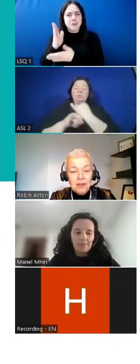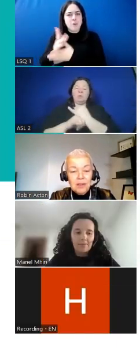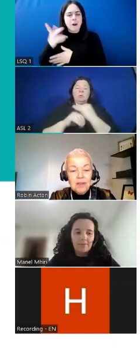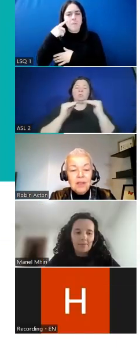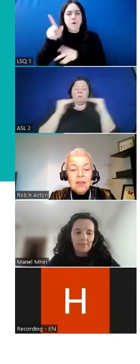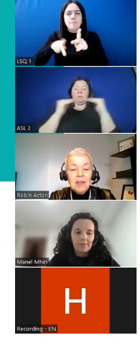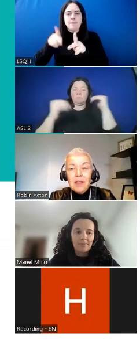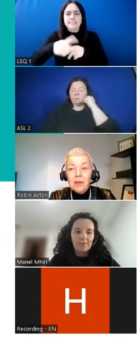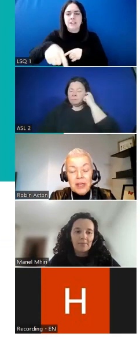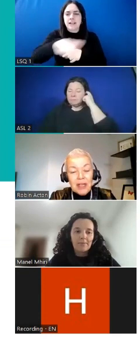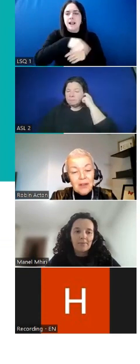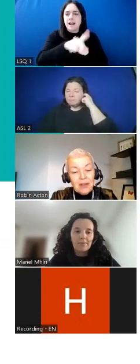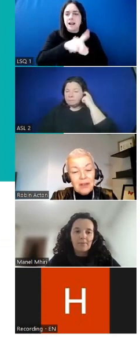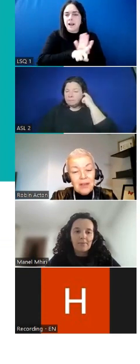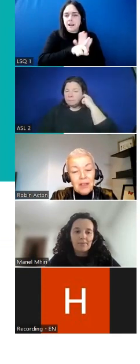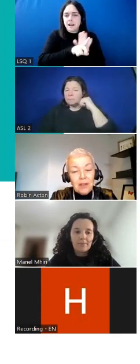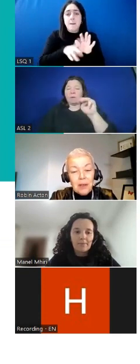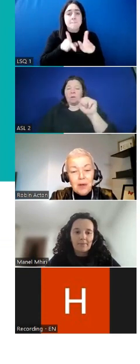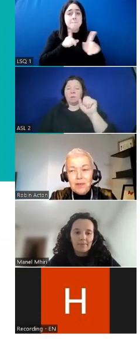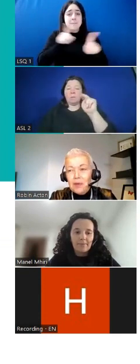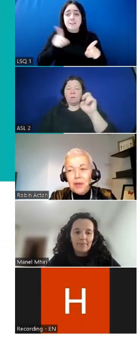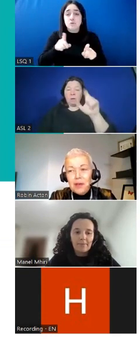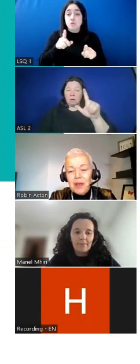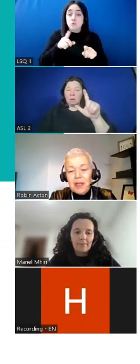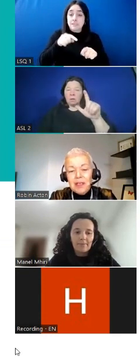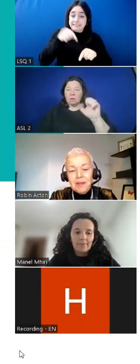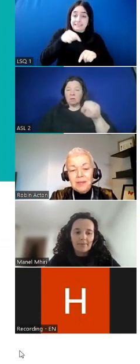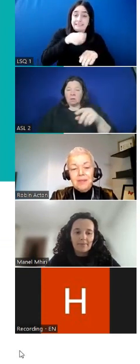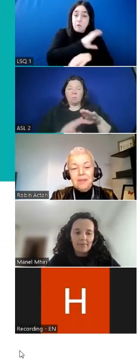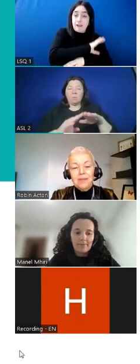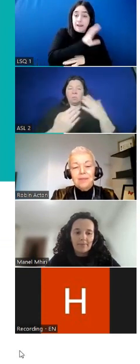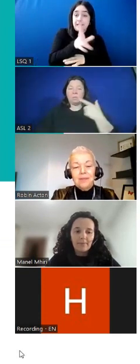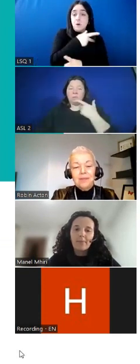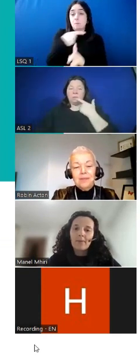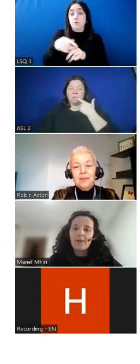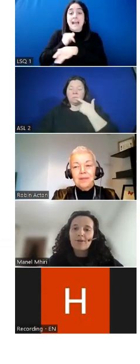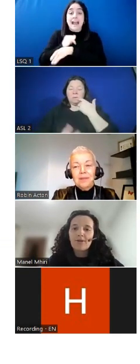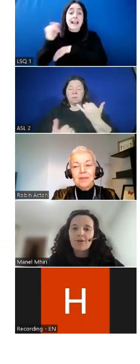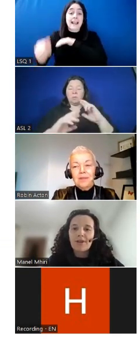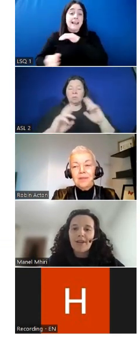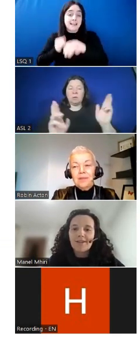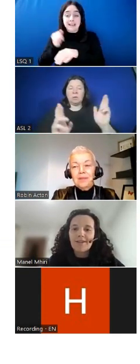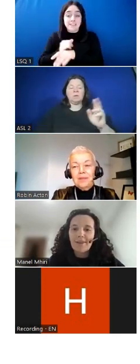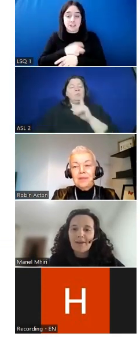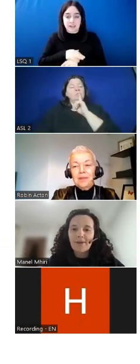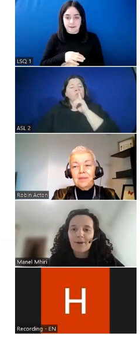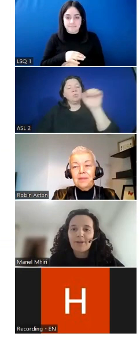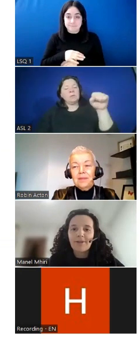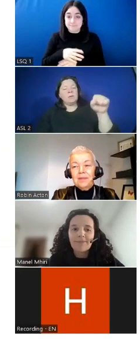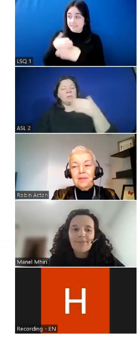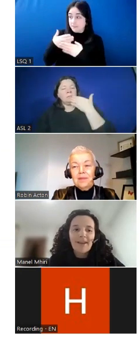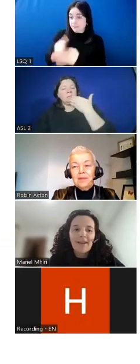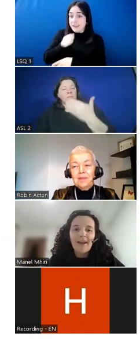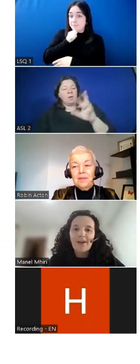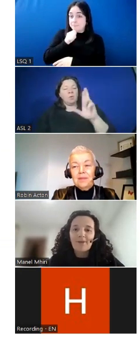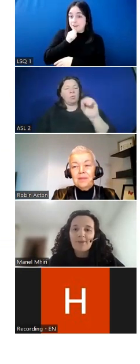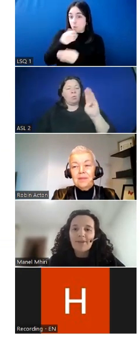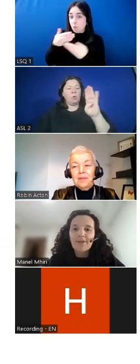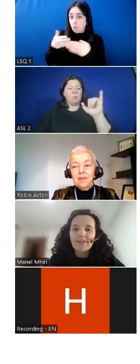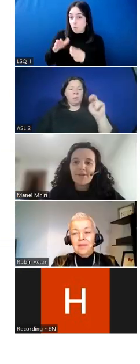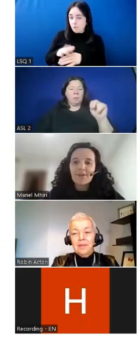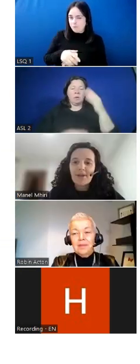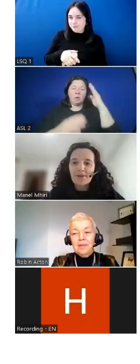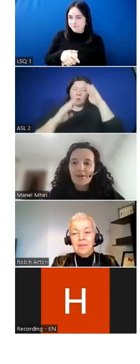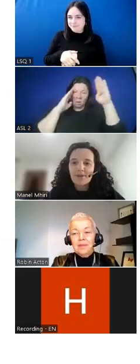level. Manal, can you come off mute when you're ready? Sure, yes. Thank you, Robin. Hello,